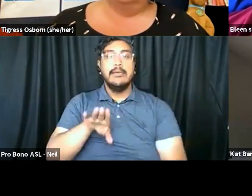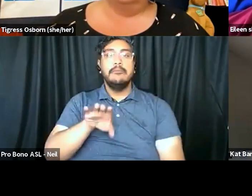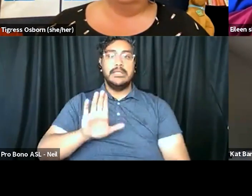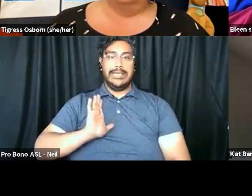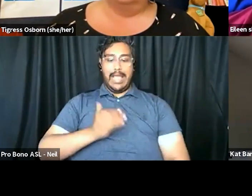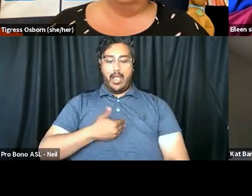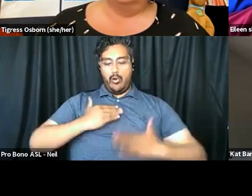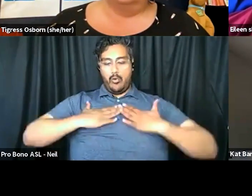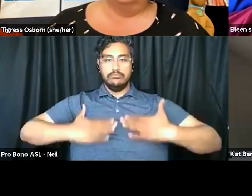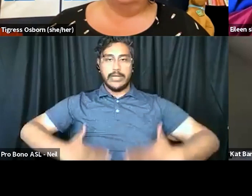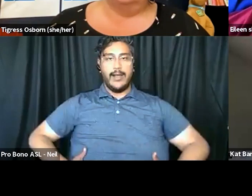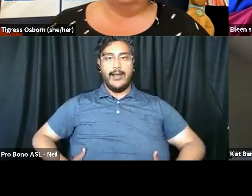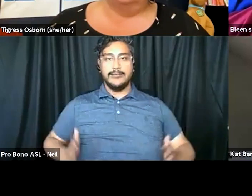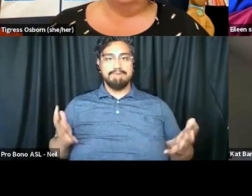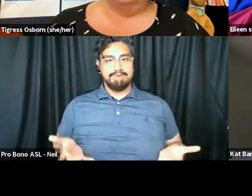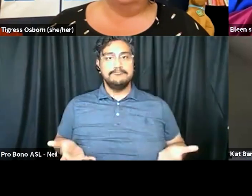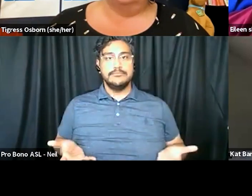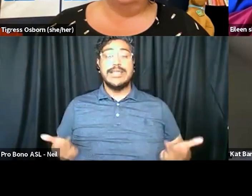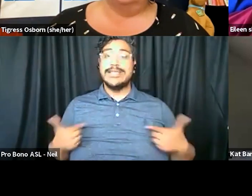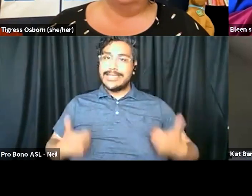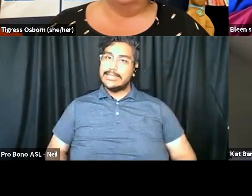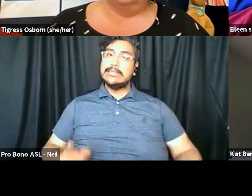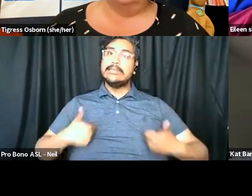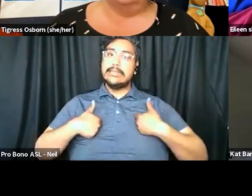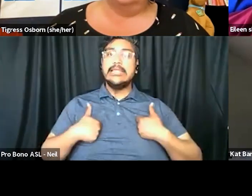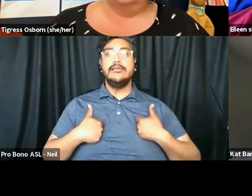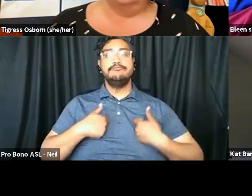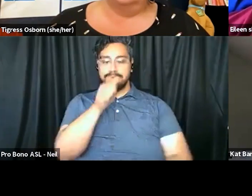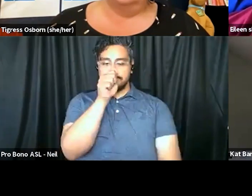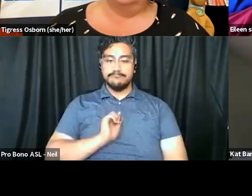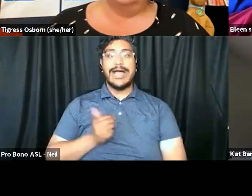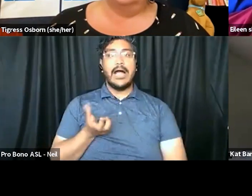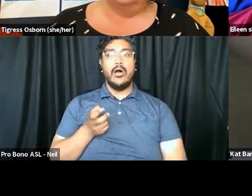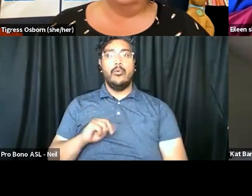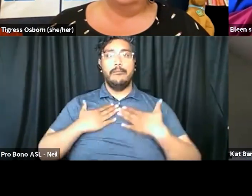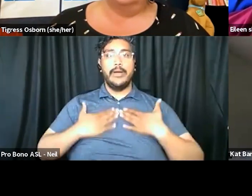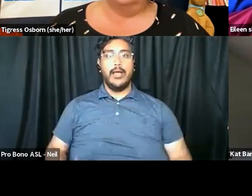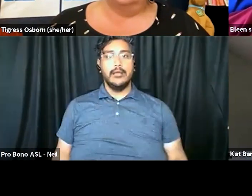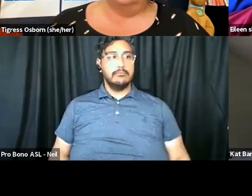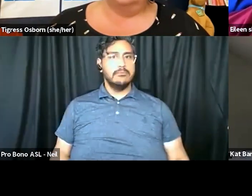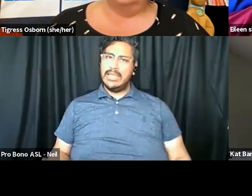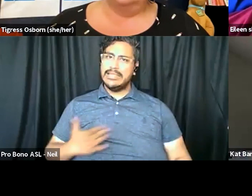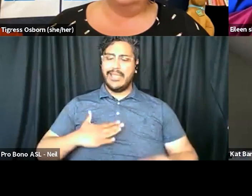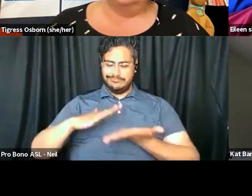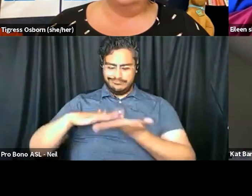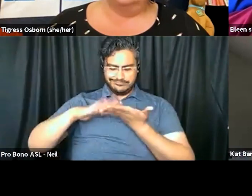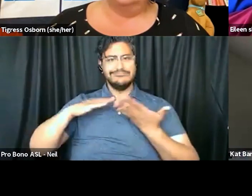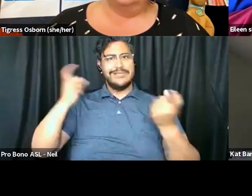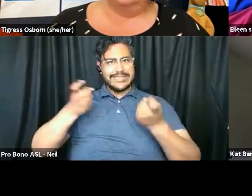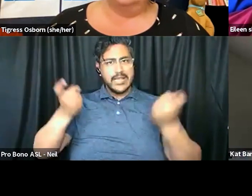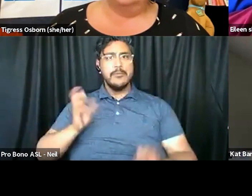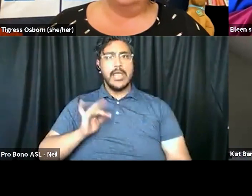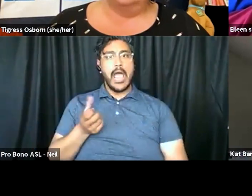bodies. We can live in our own bodies. We can celebrate and take pleasure in our